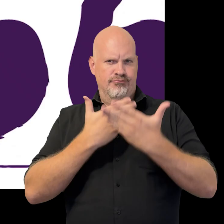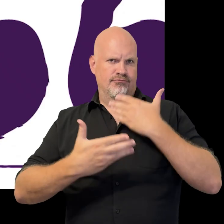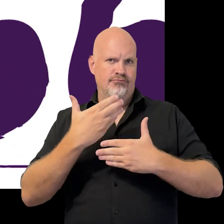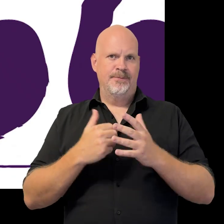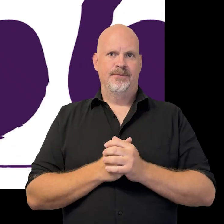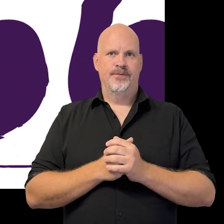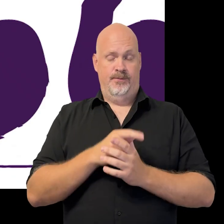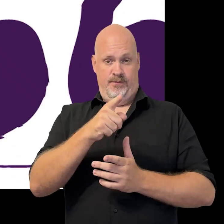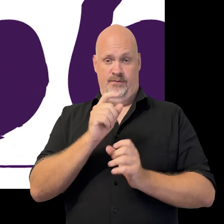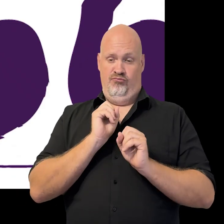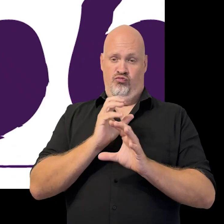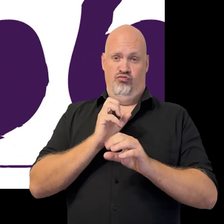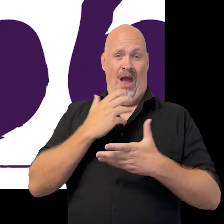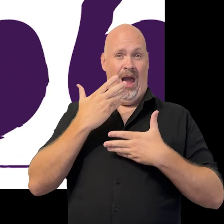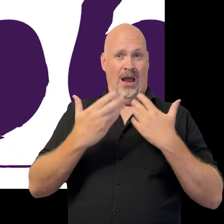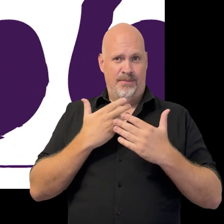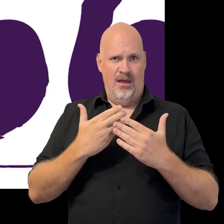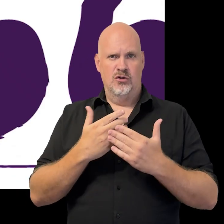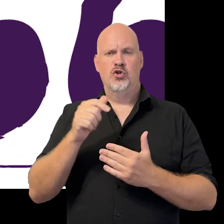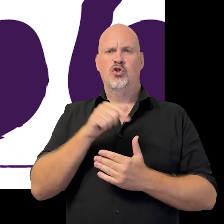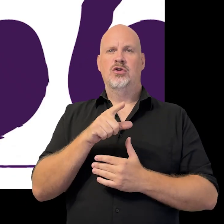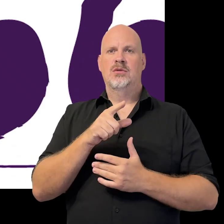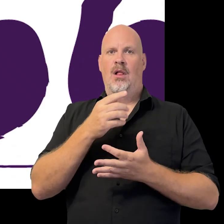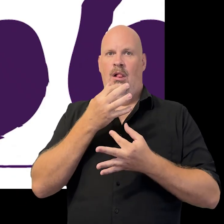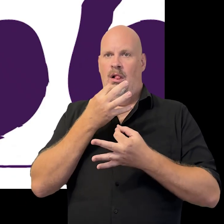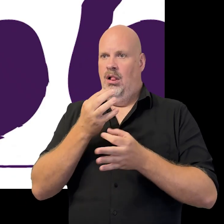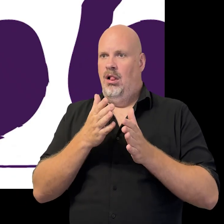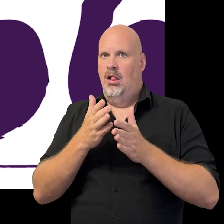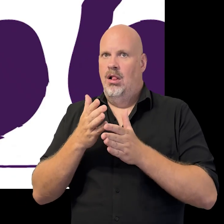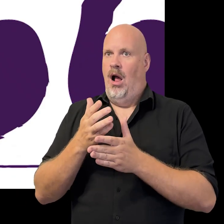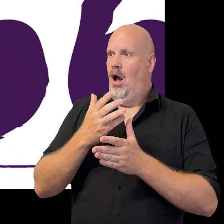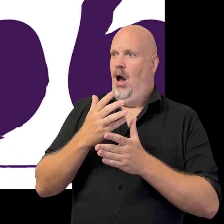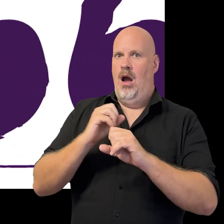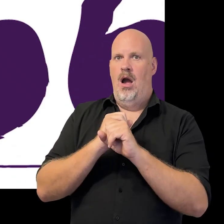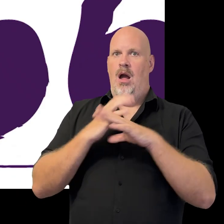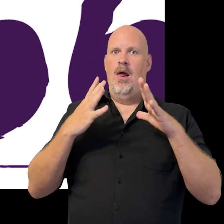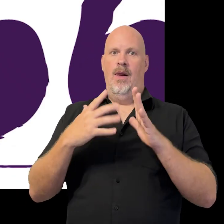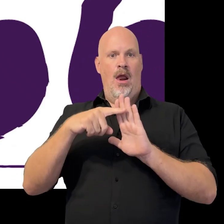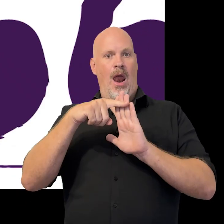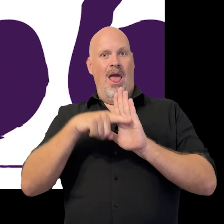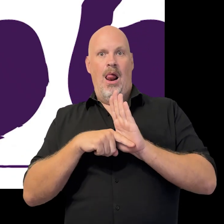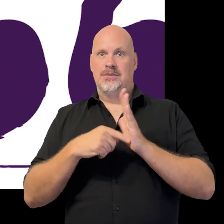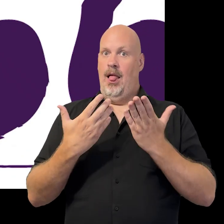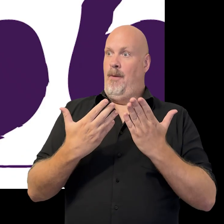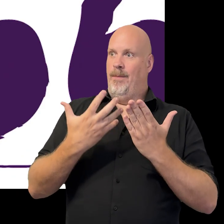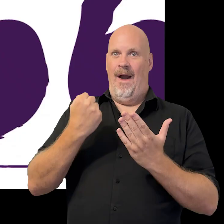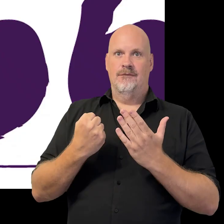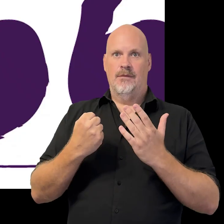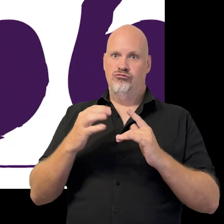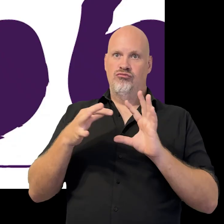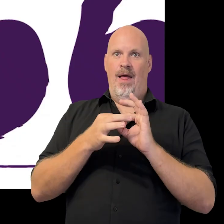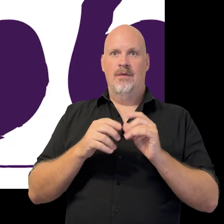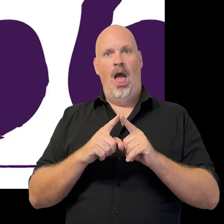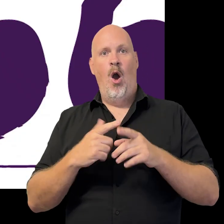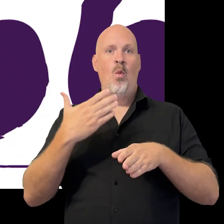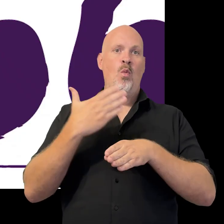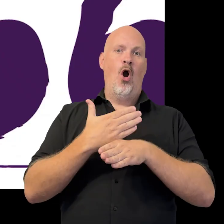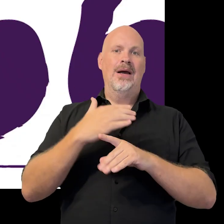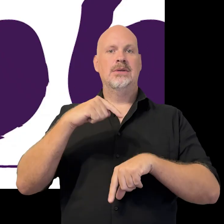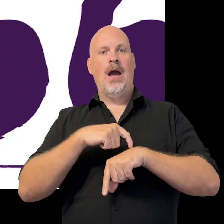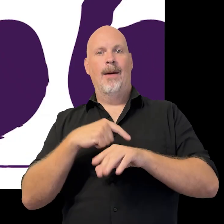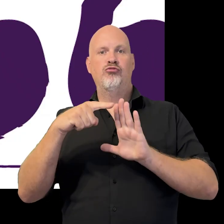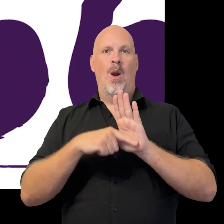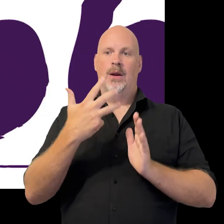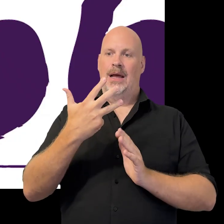appropriate published research, so it's written by experts in their fields, so it's engaging with that,